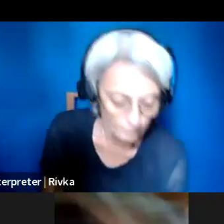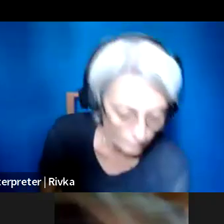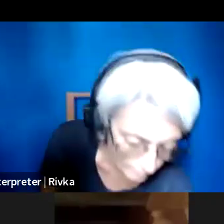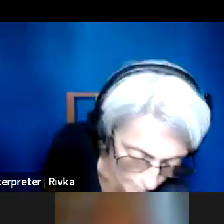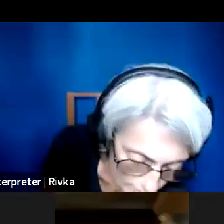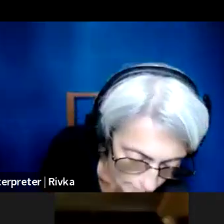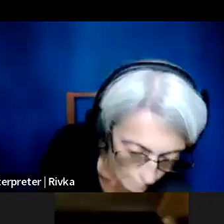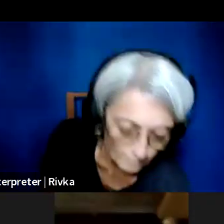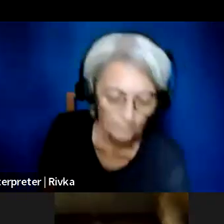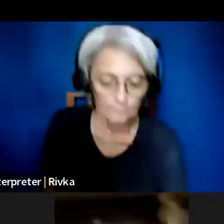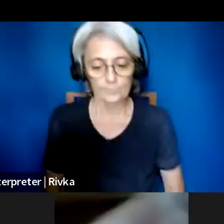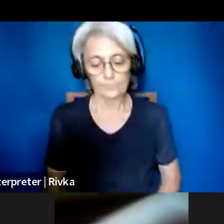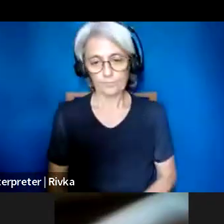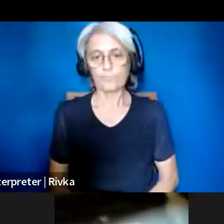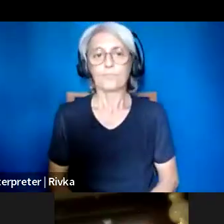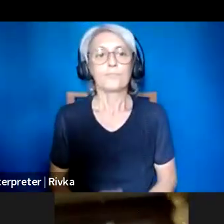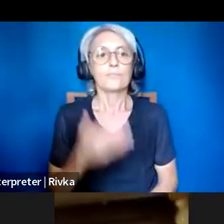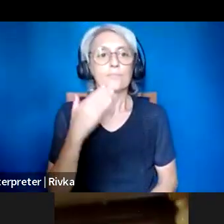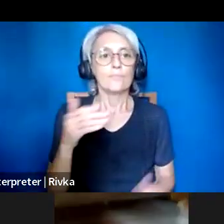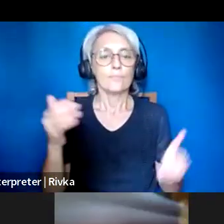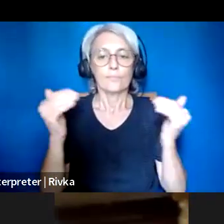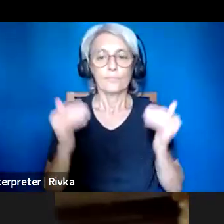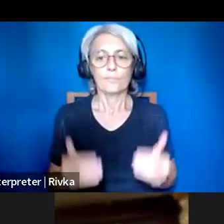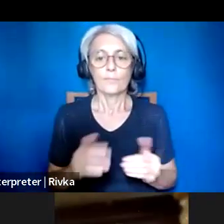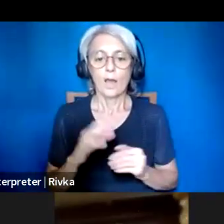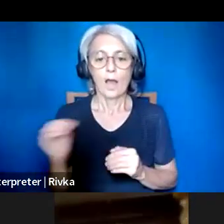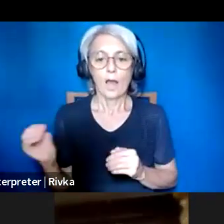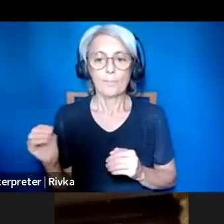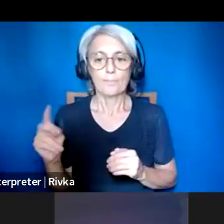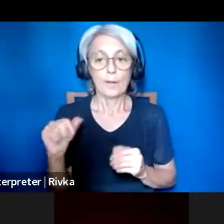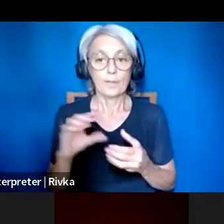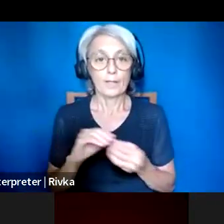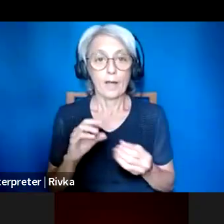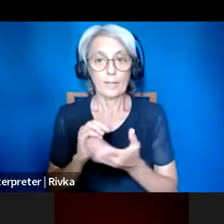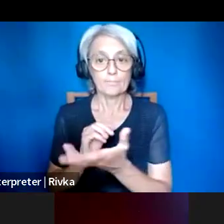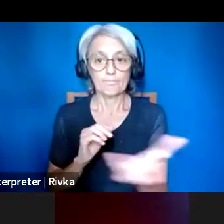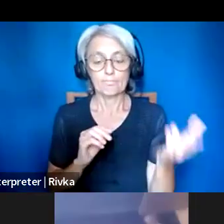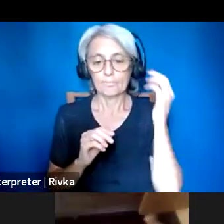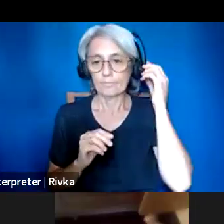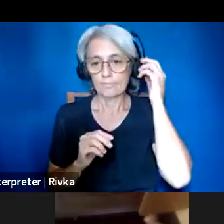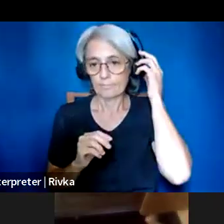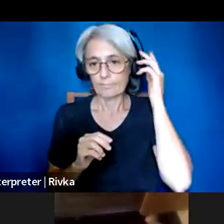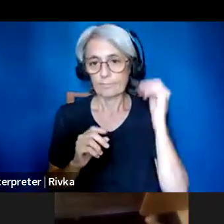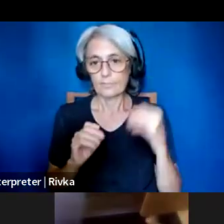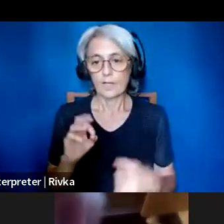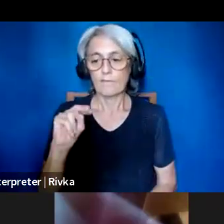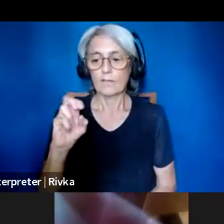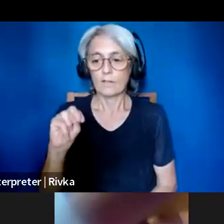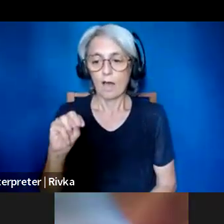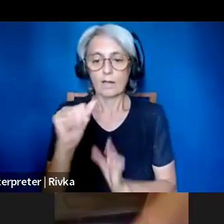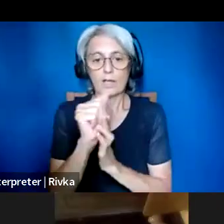Thank you. I'll go ahead and move to public comment of non-agenda items.